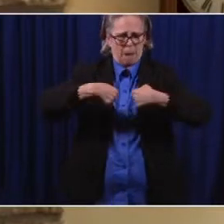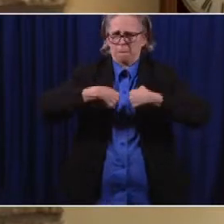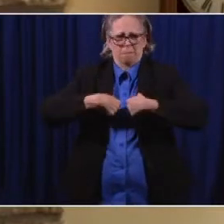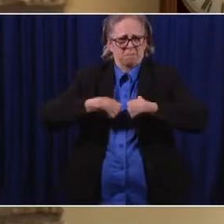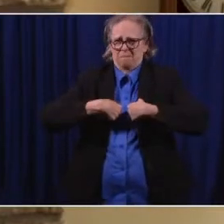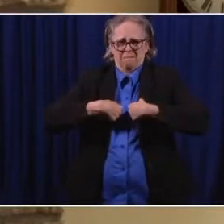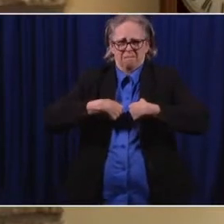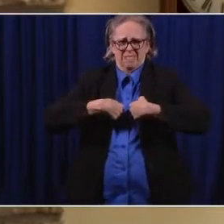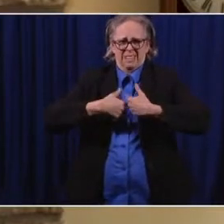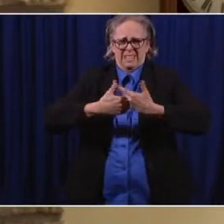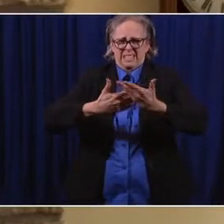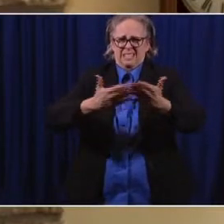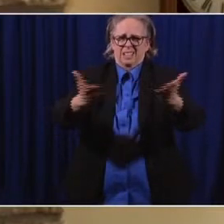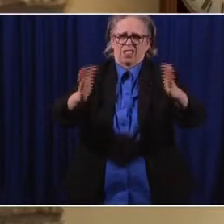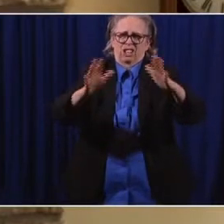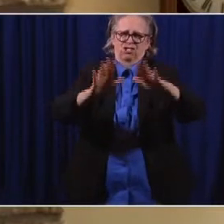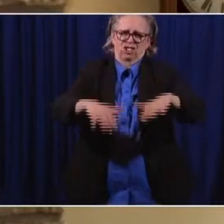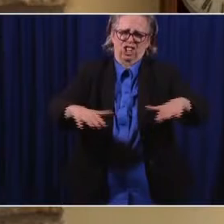going through.